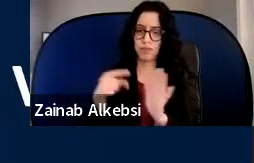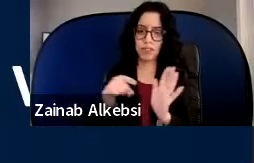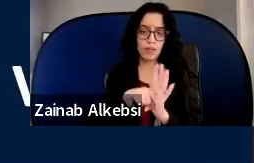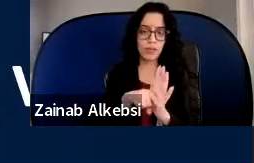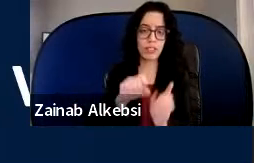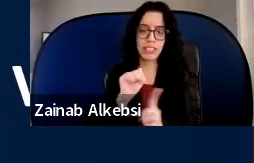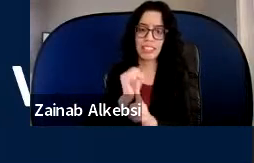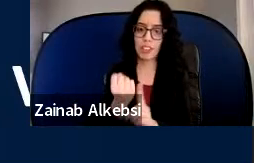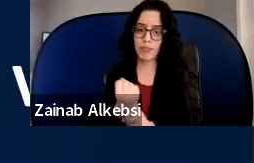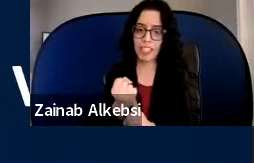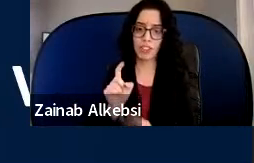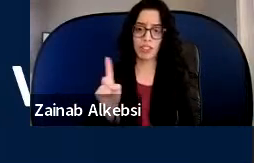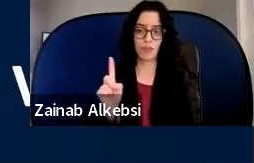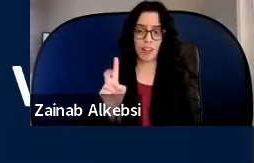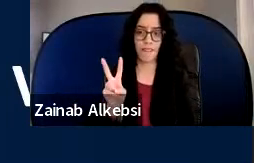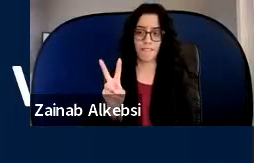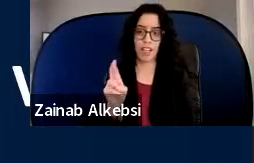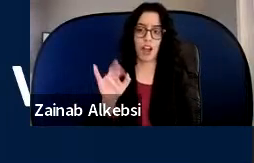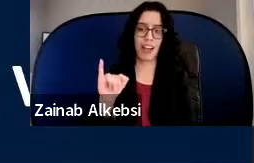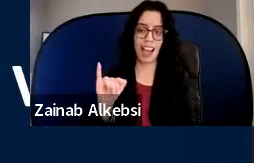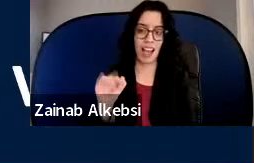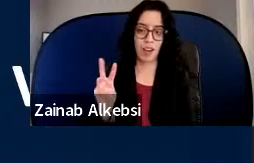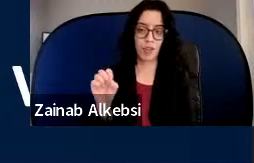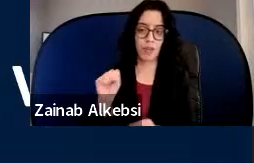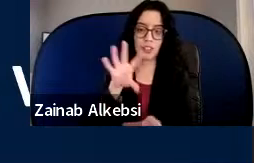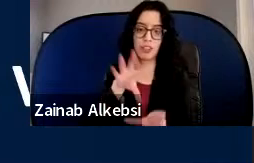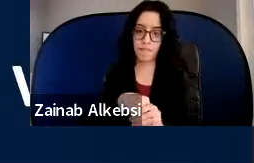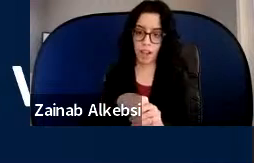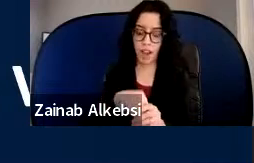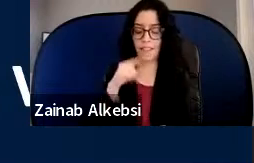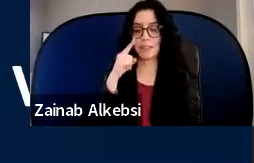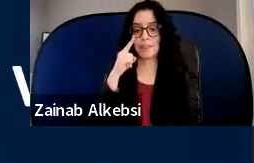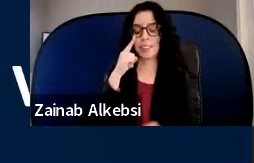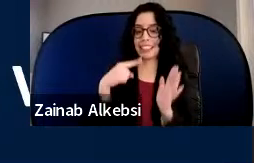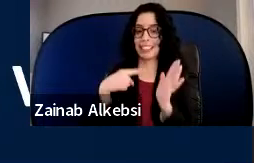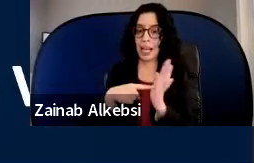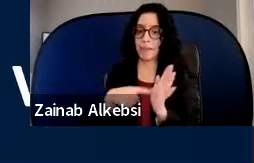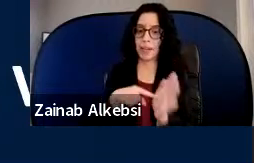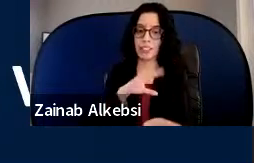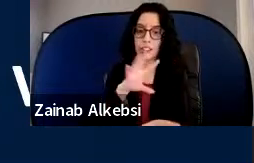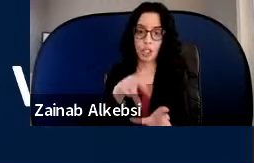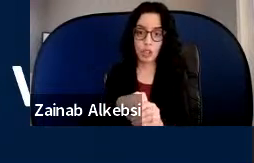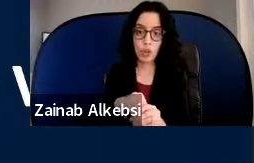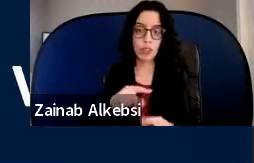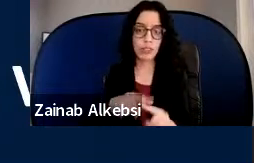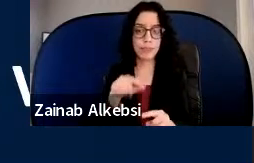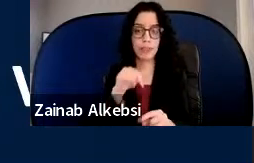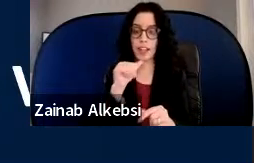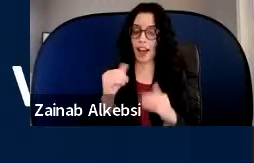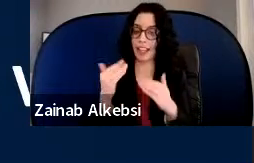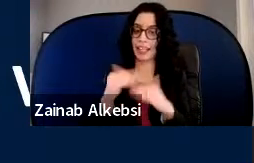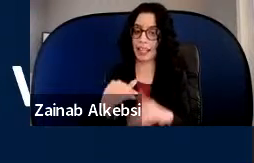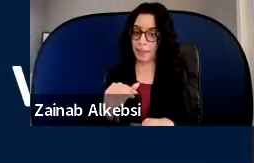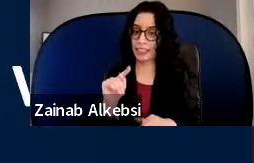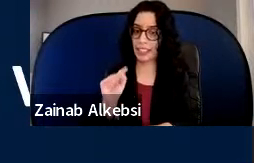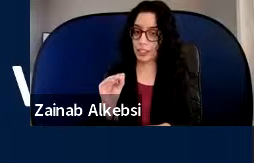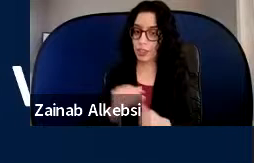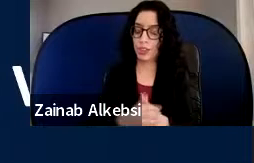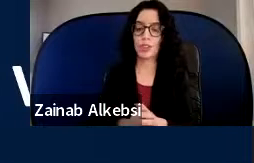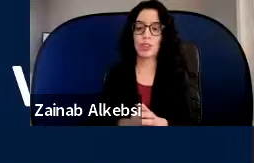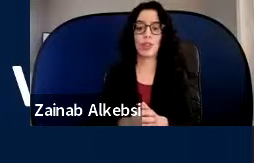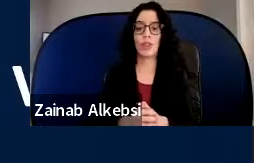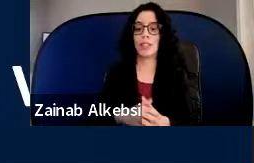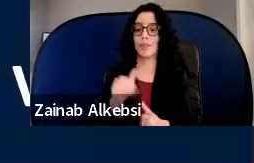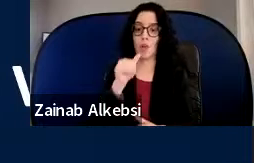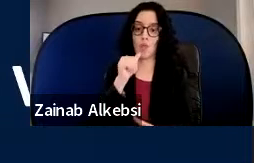bandwidth to carry a video transmission like sign language services. And when you get VRI or VRS